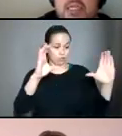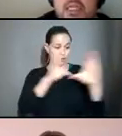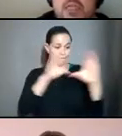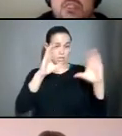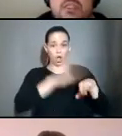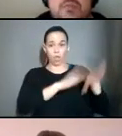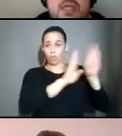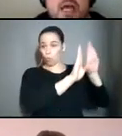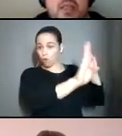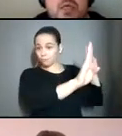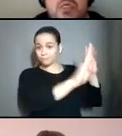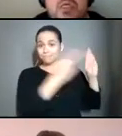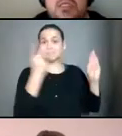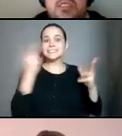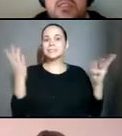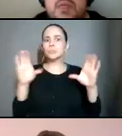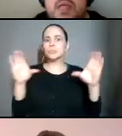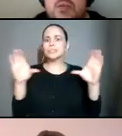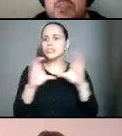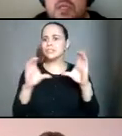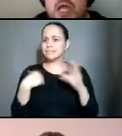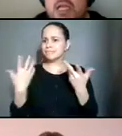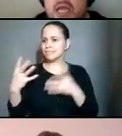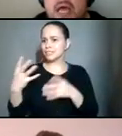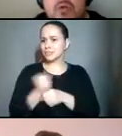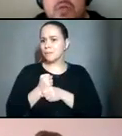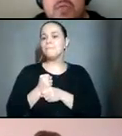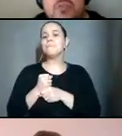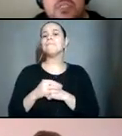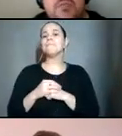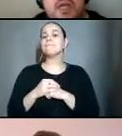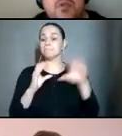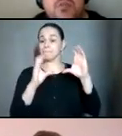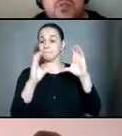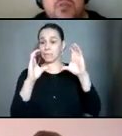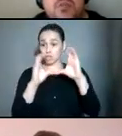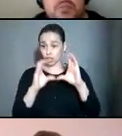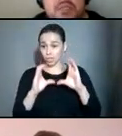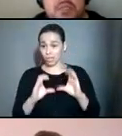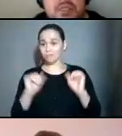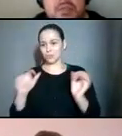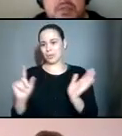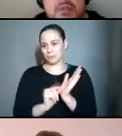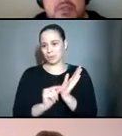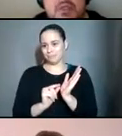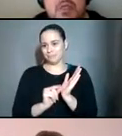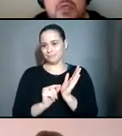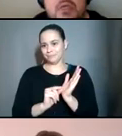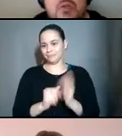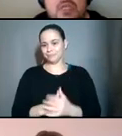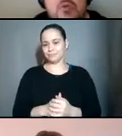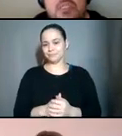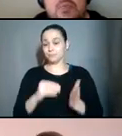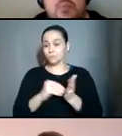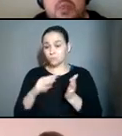the certificates they have earned. These certificates can be printed. Students can also play with